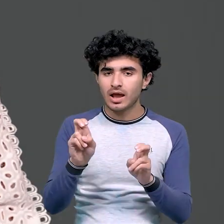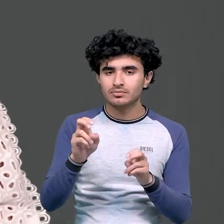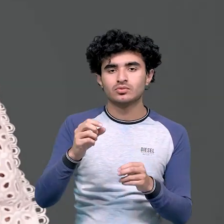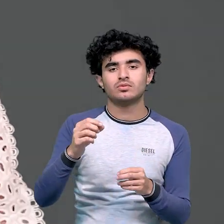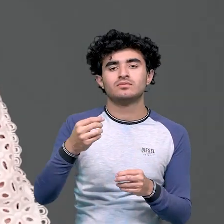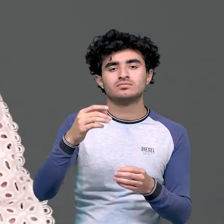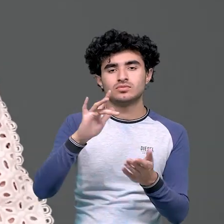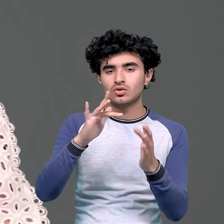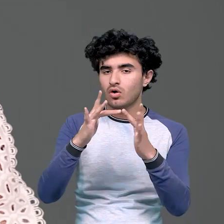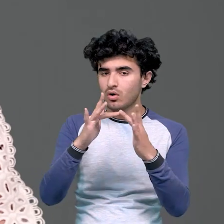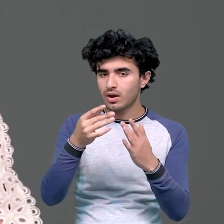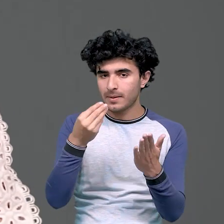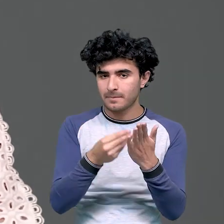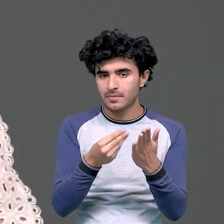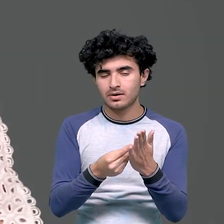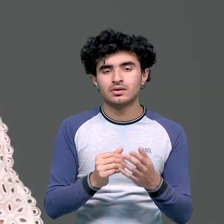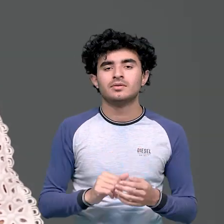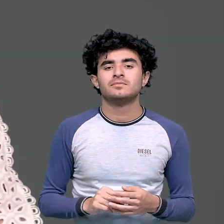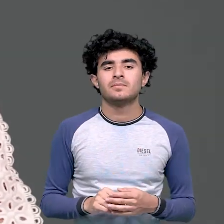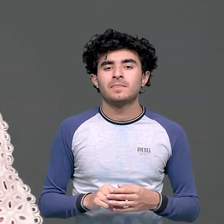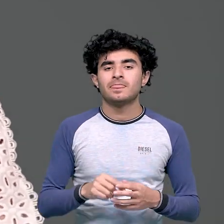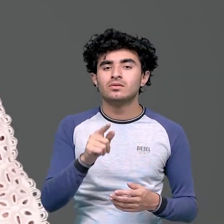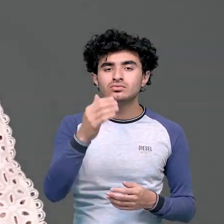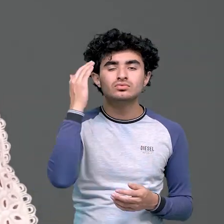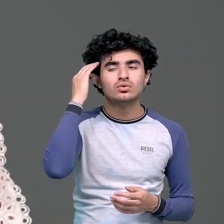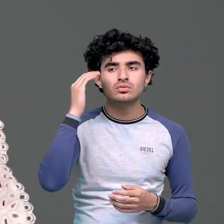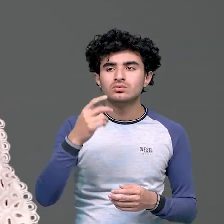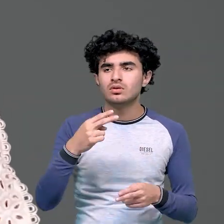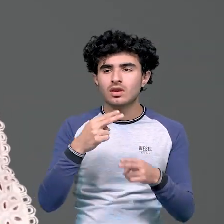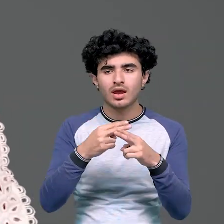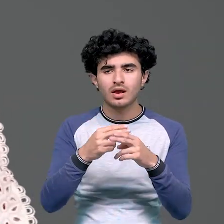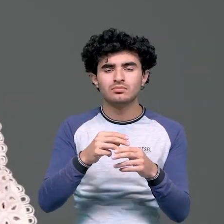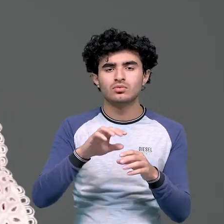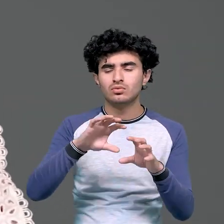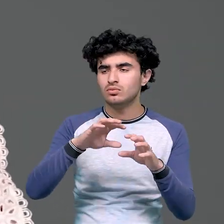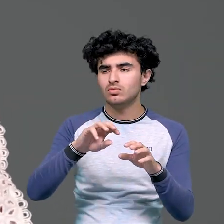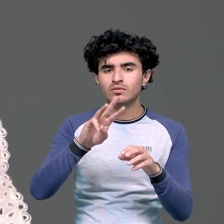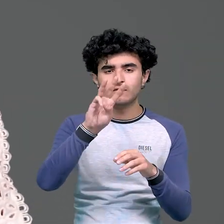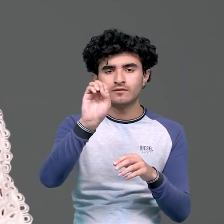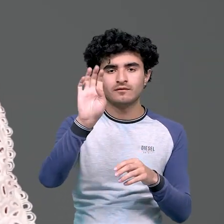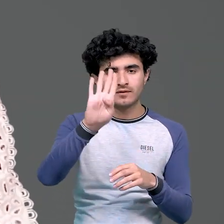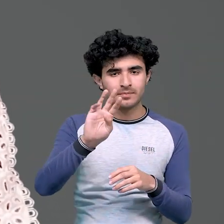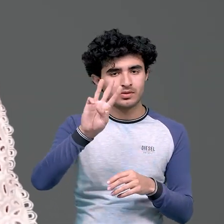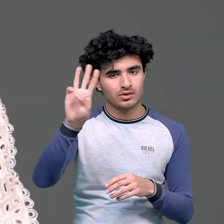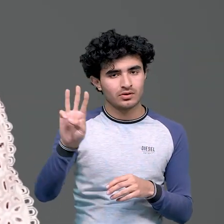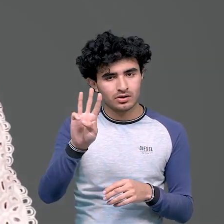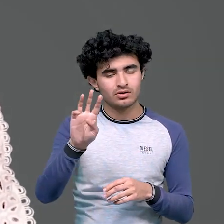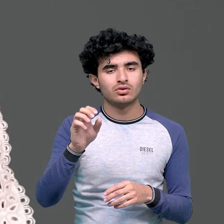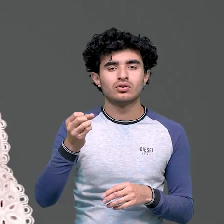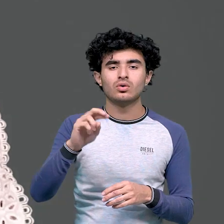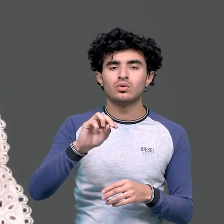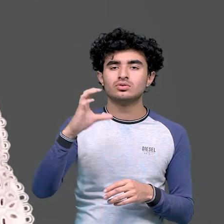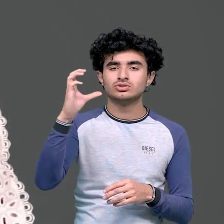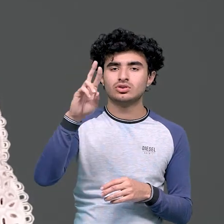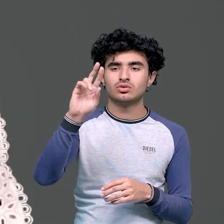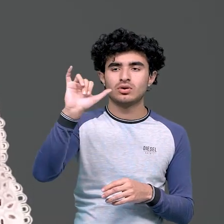there, you know, like meme coins as well, which took off as a joke, but then they did well eventually.